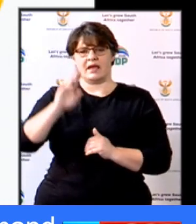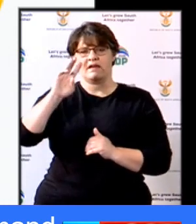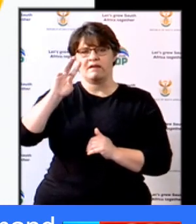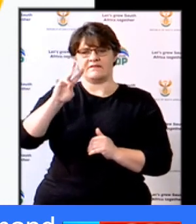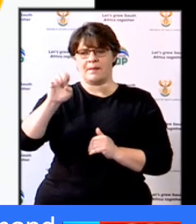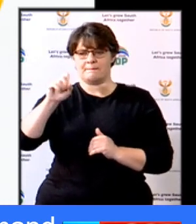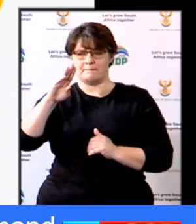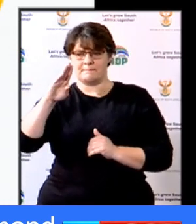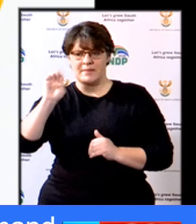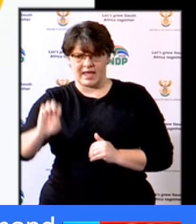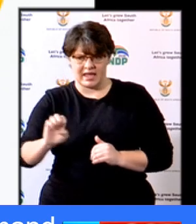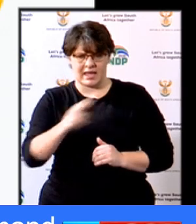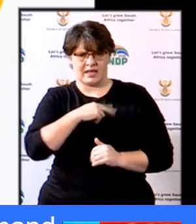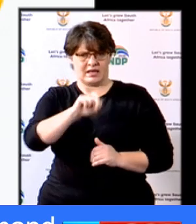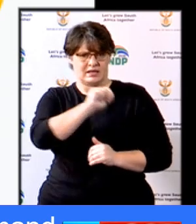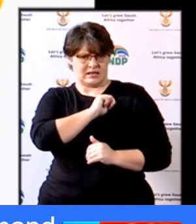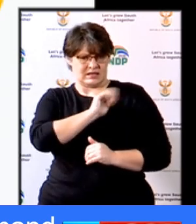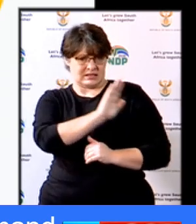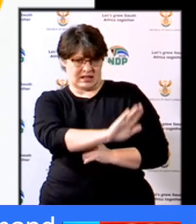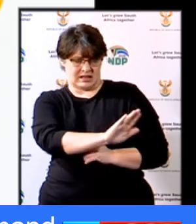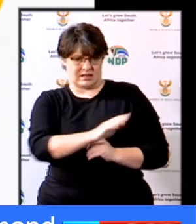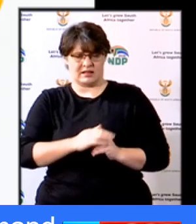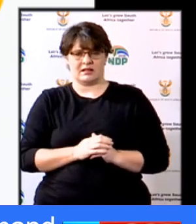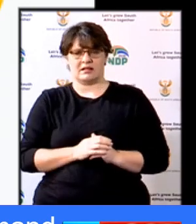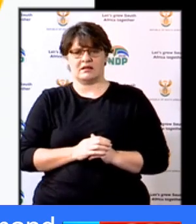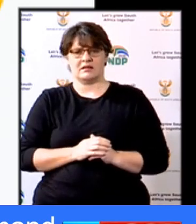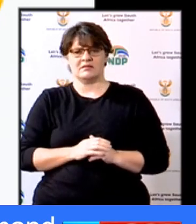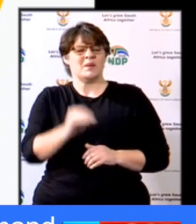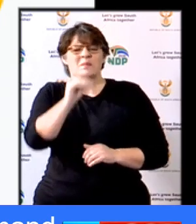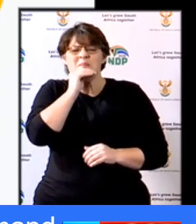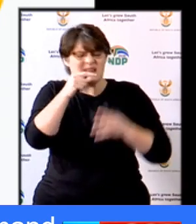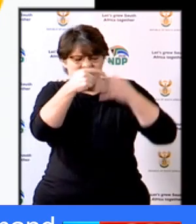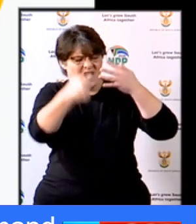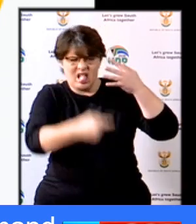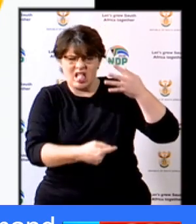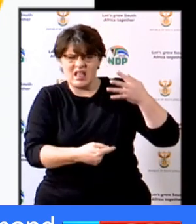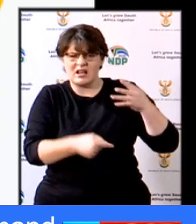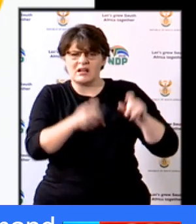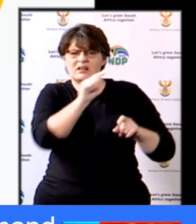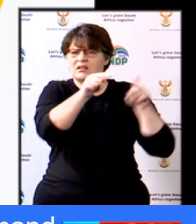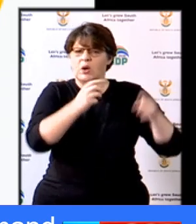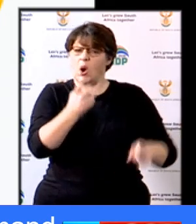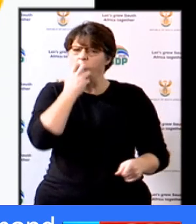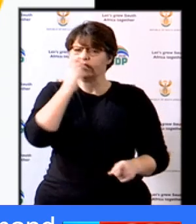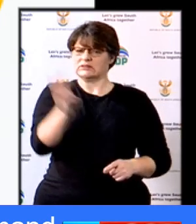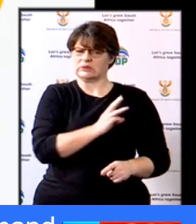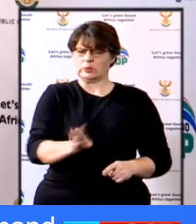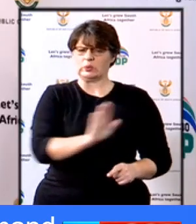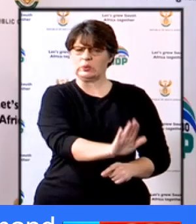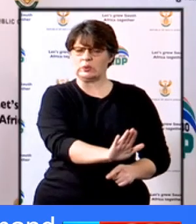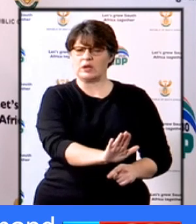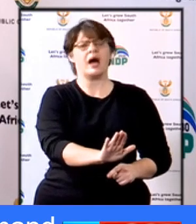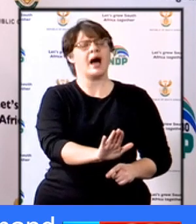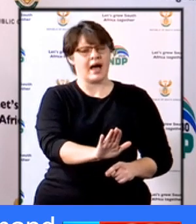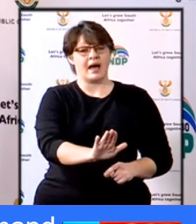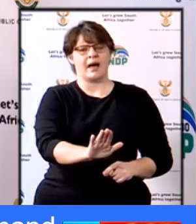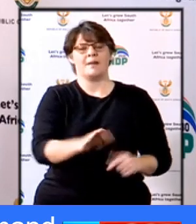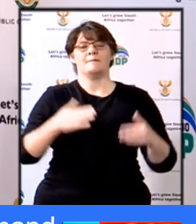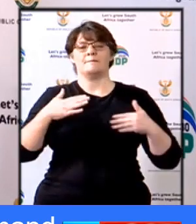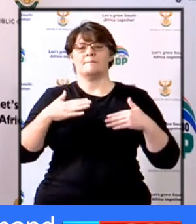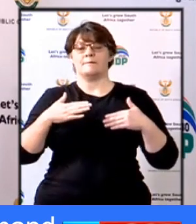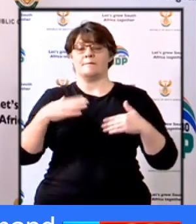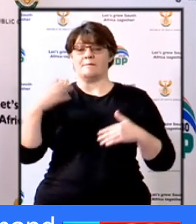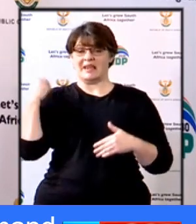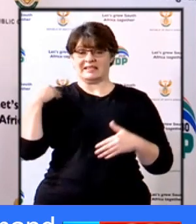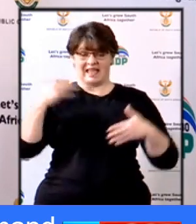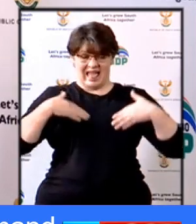in KwaZulu-Natal. And what that means is that the Minister of Health